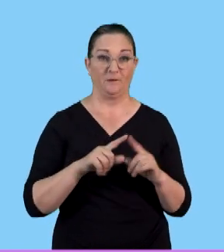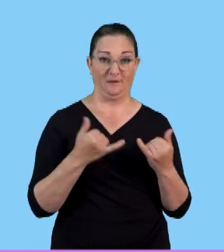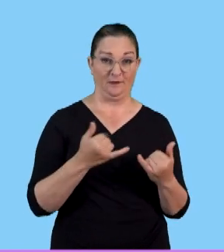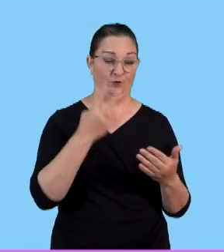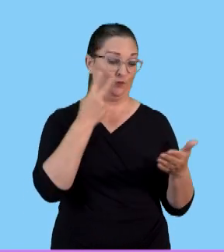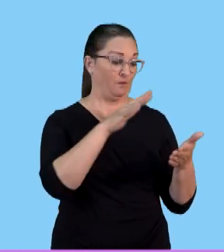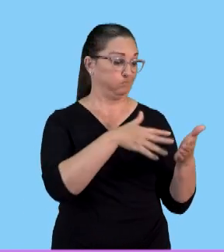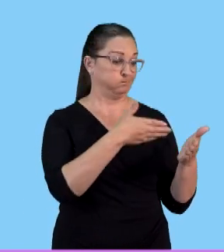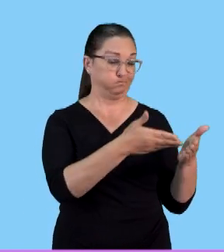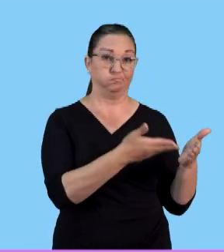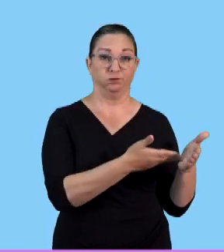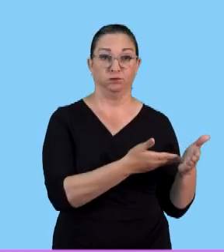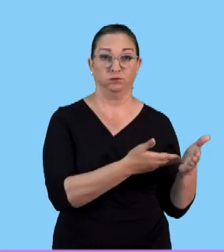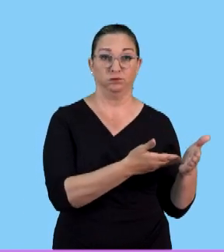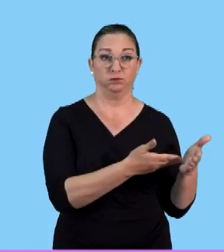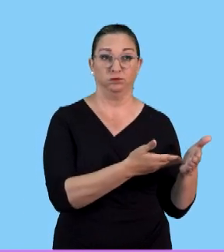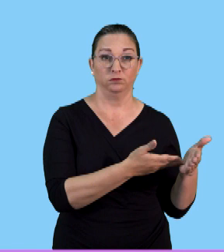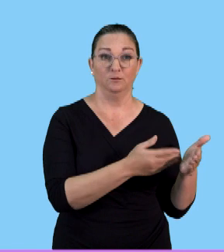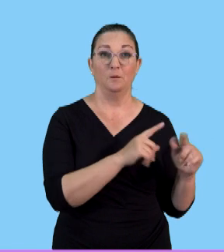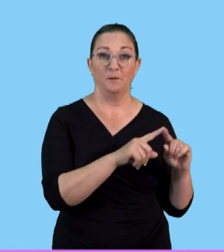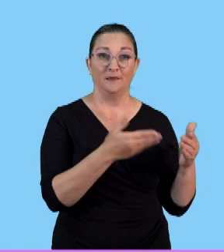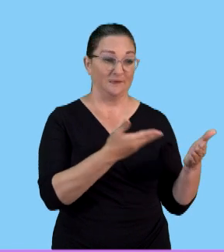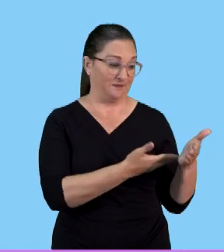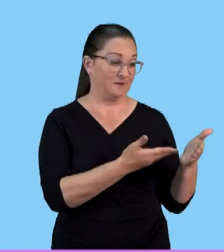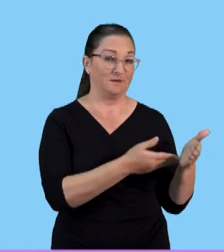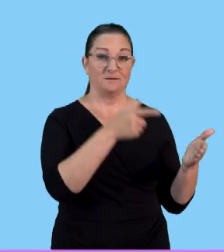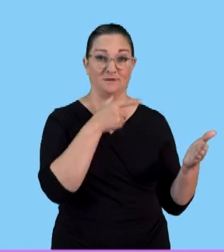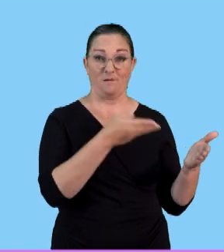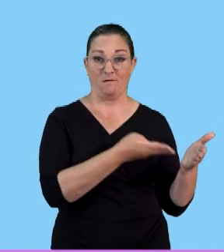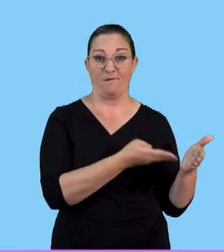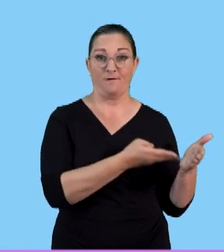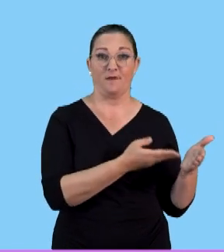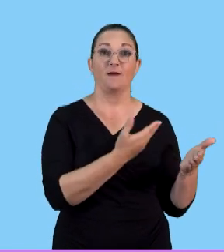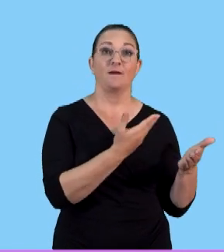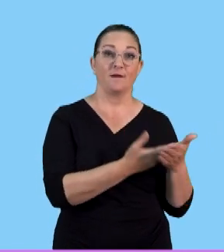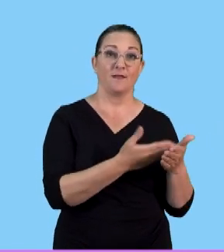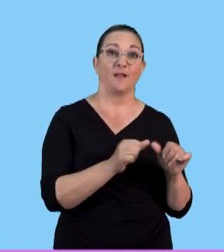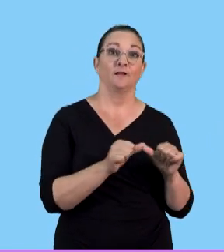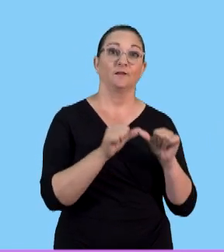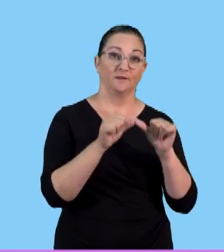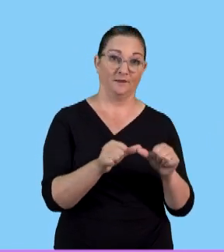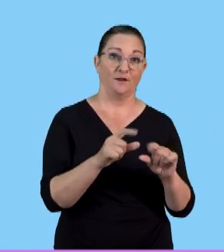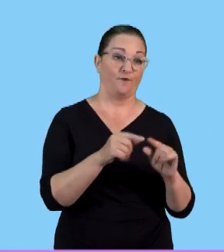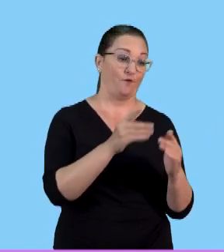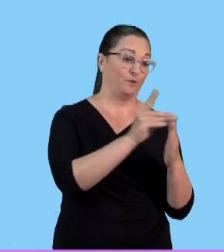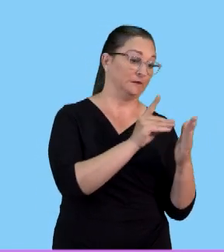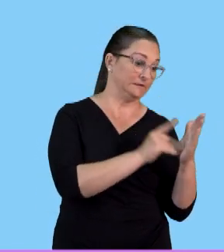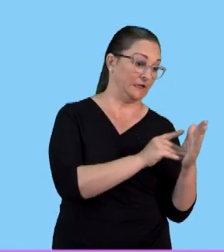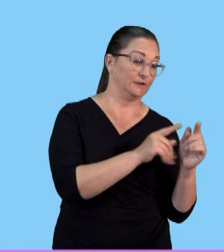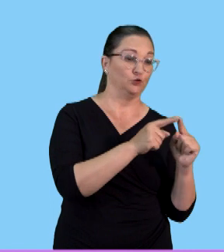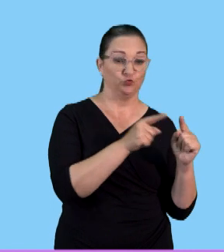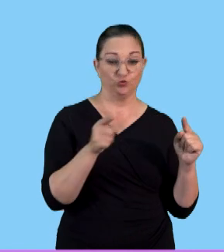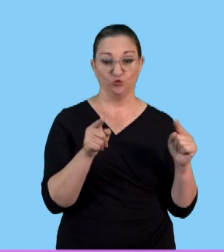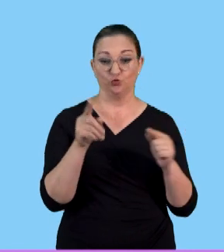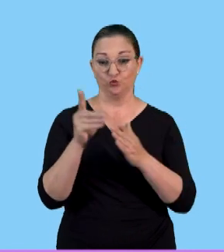now, according to these readings, remember the readings given here, they continue from this day up to this